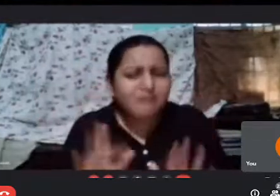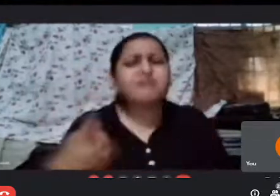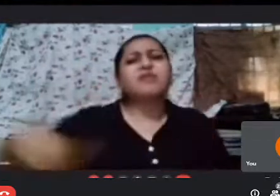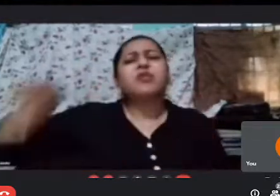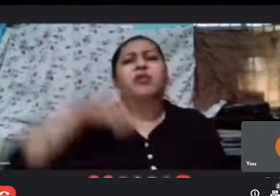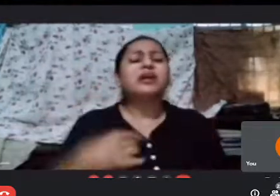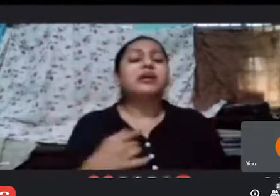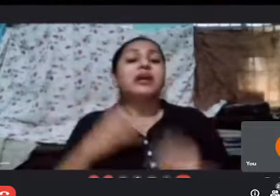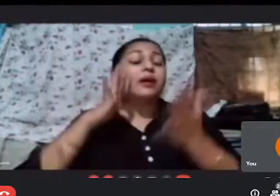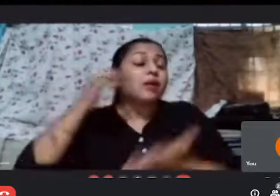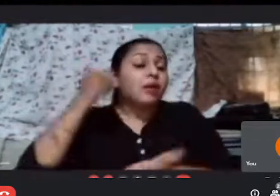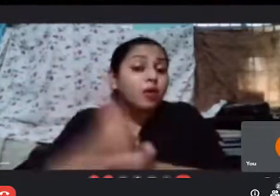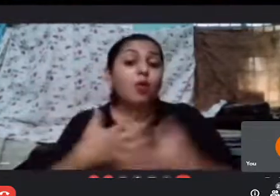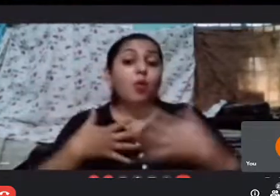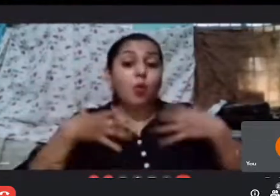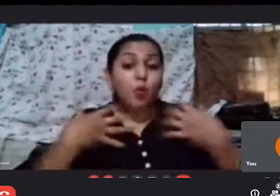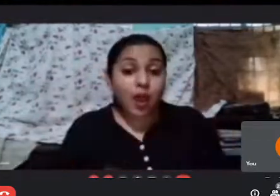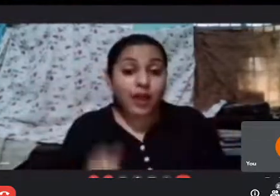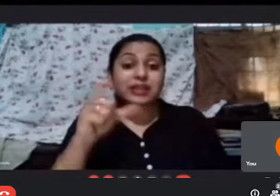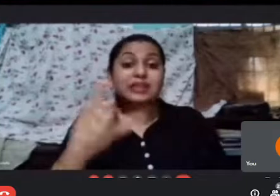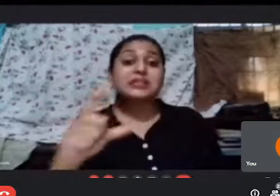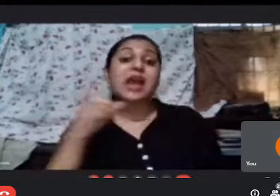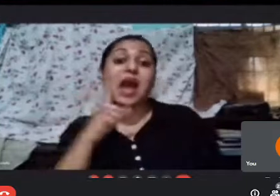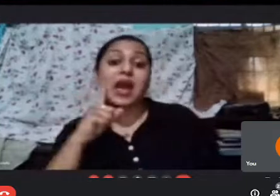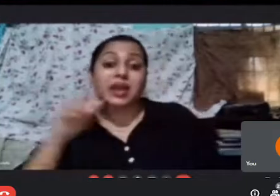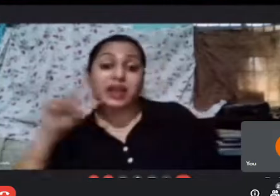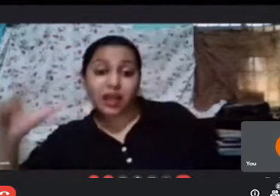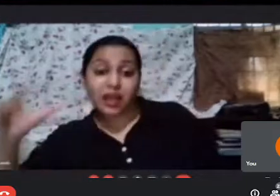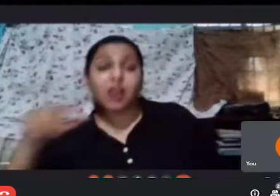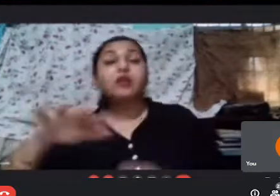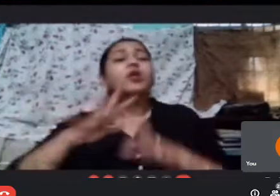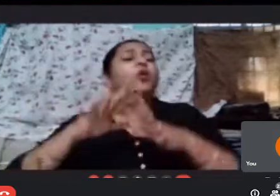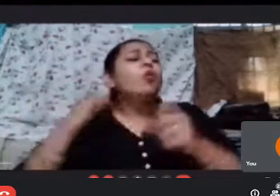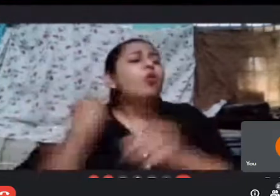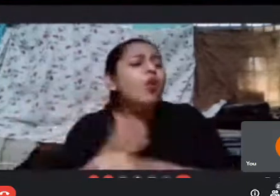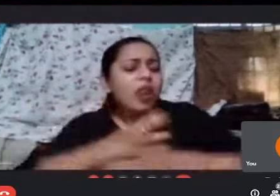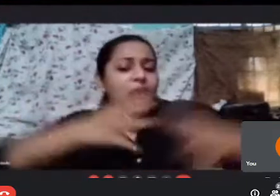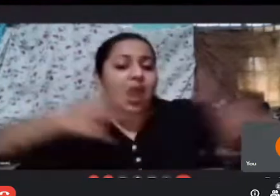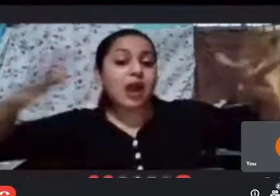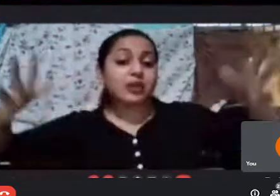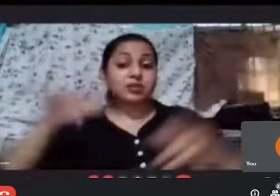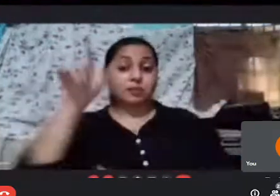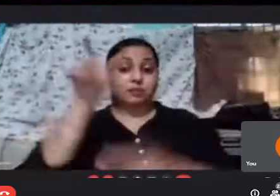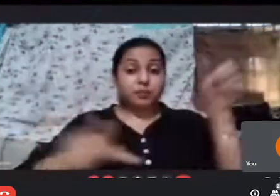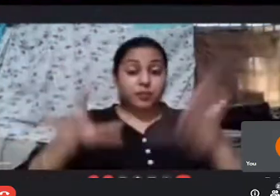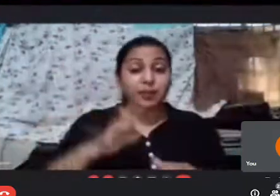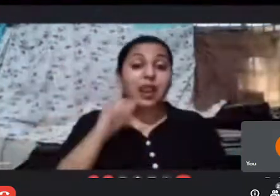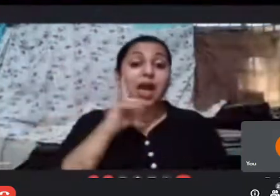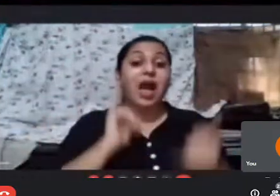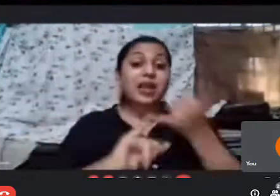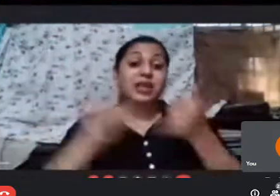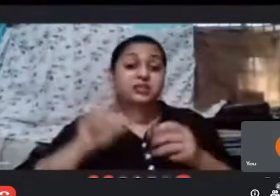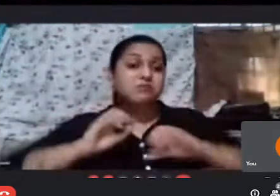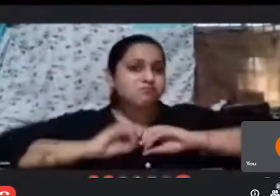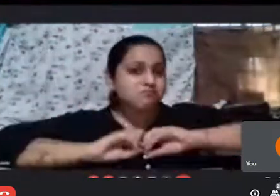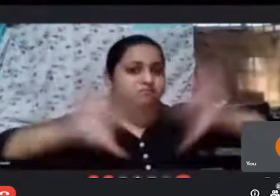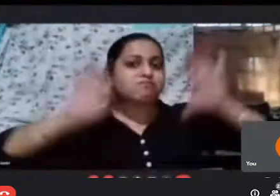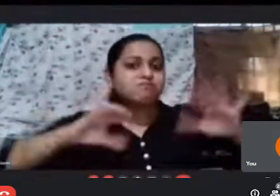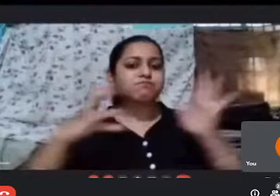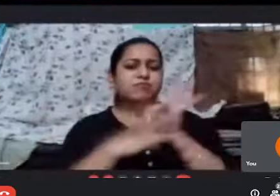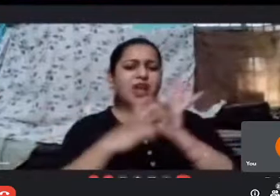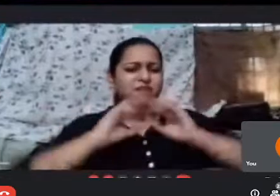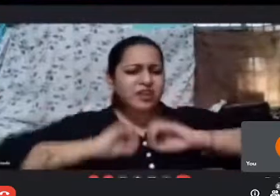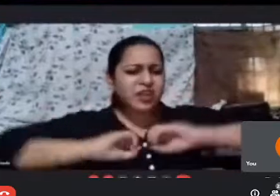to undertake large-scale activities to promote Indian Sign Language and also for